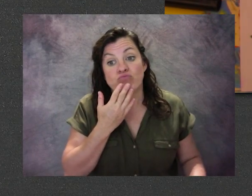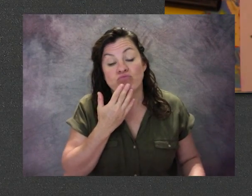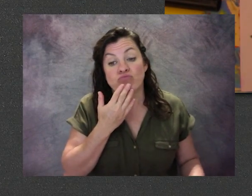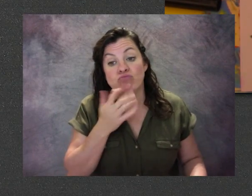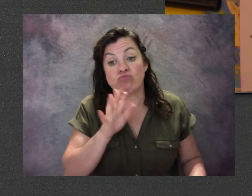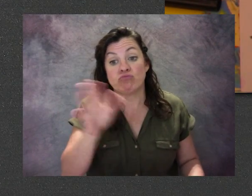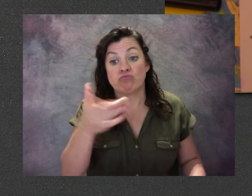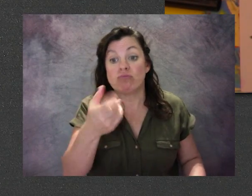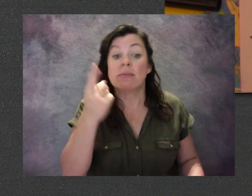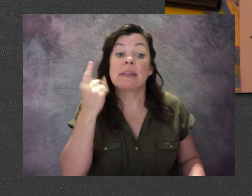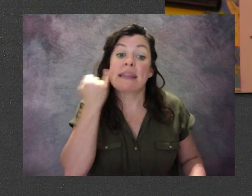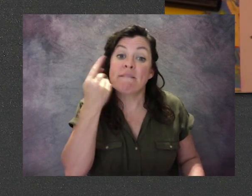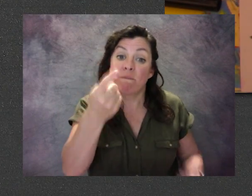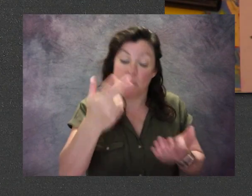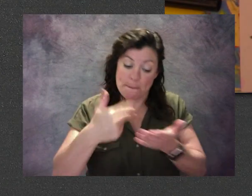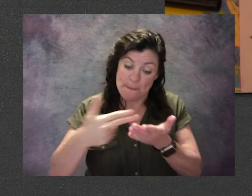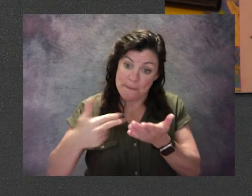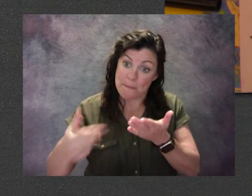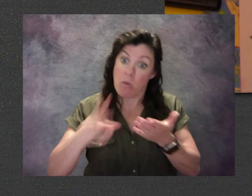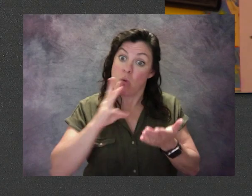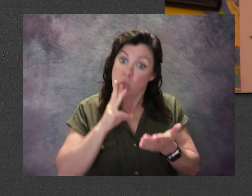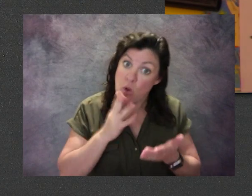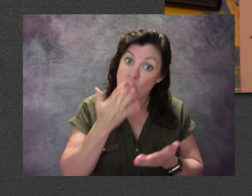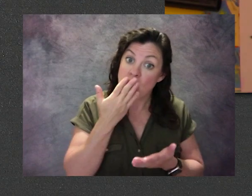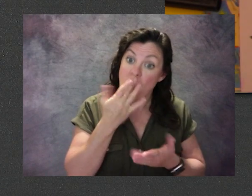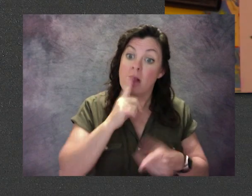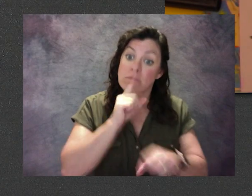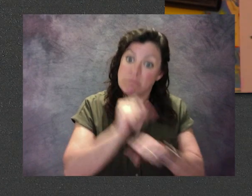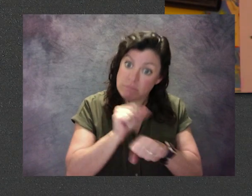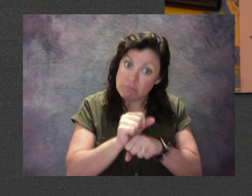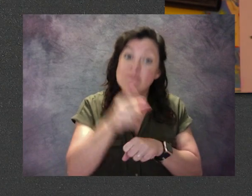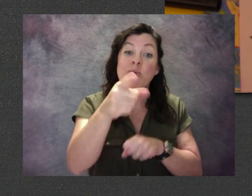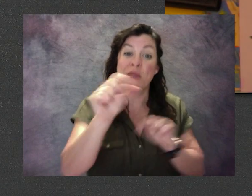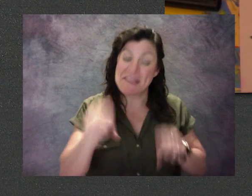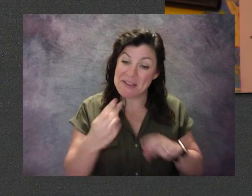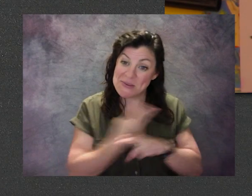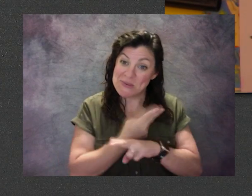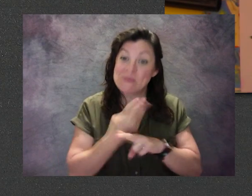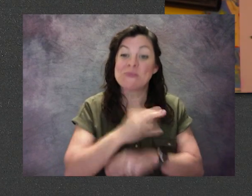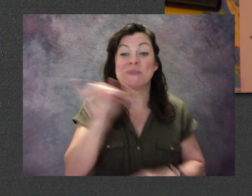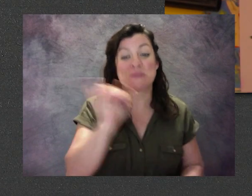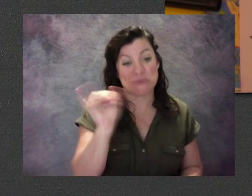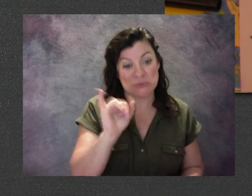watercolors, you can go ahead and get your watercolors out. And